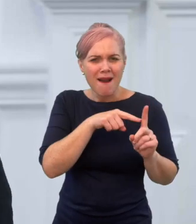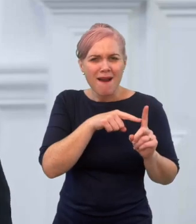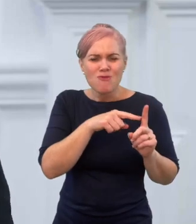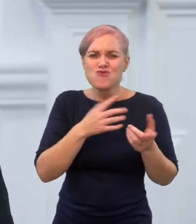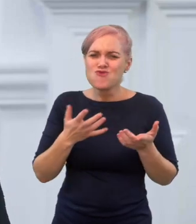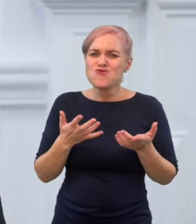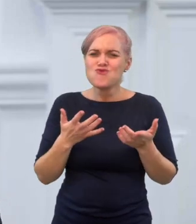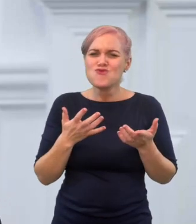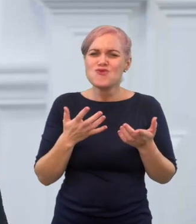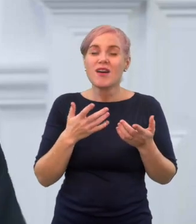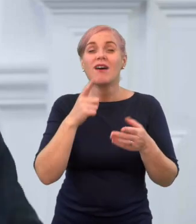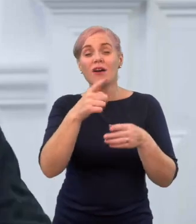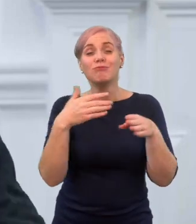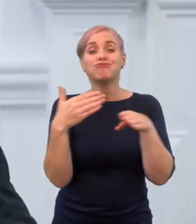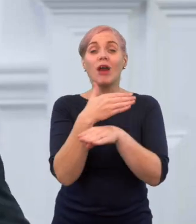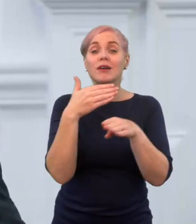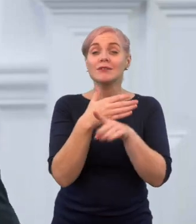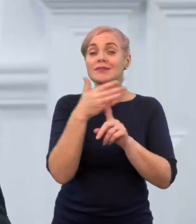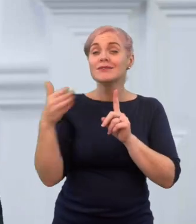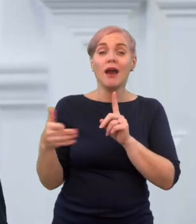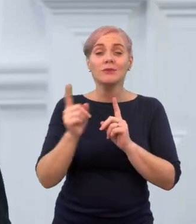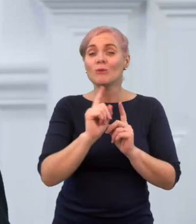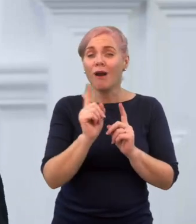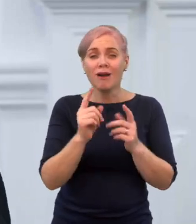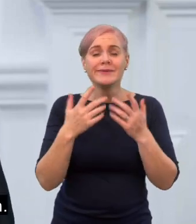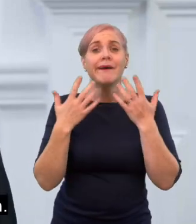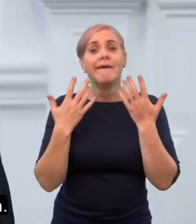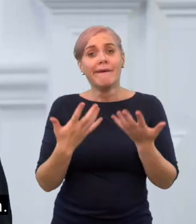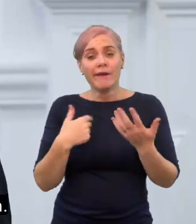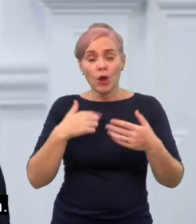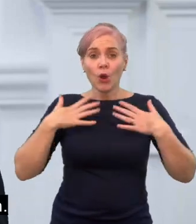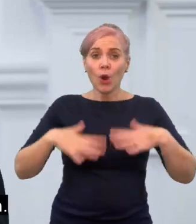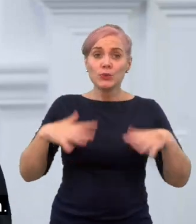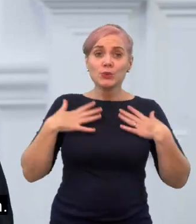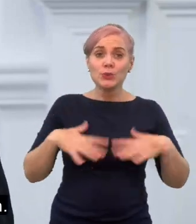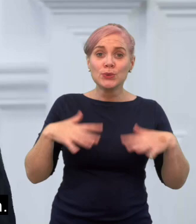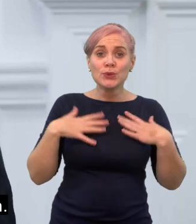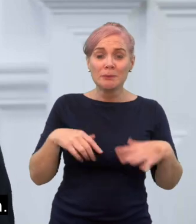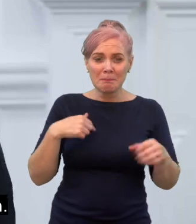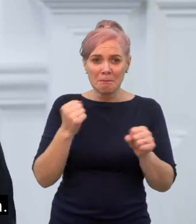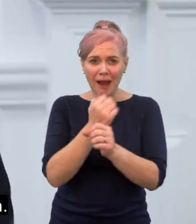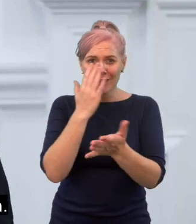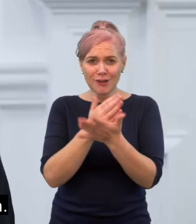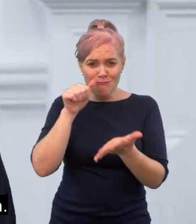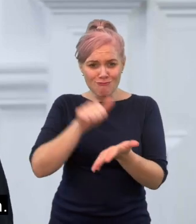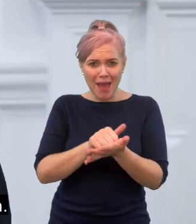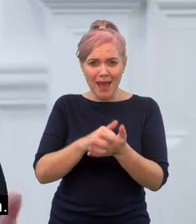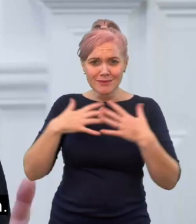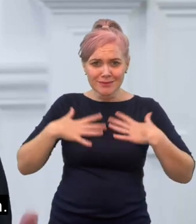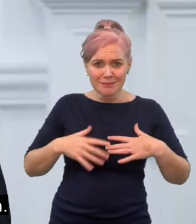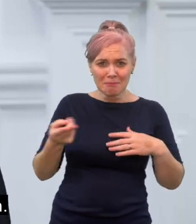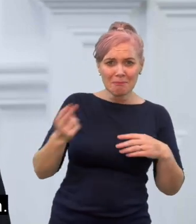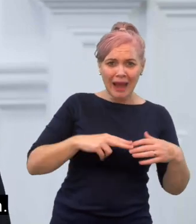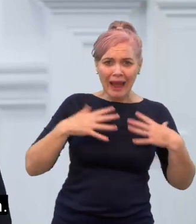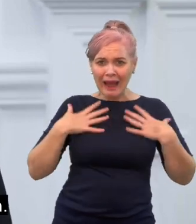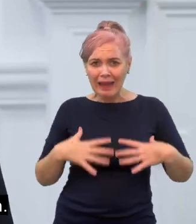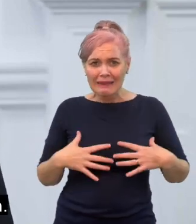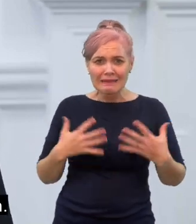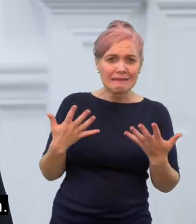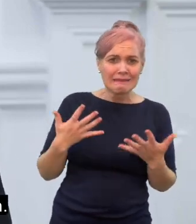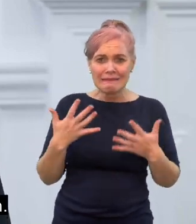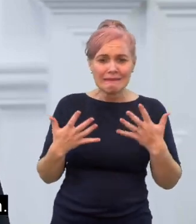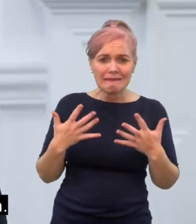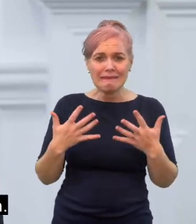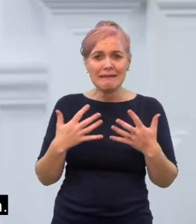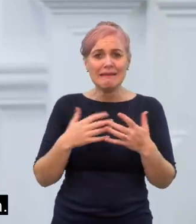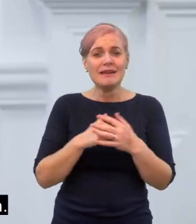that. There's the practical side of things. Remember what costume you're wearing and making sure, you know, you've got the right costume on.